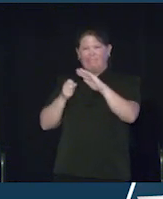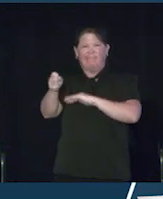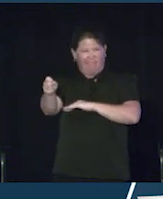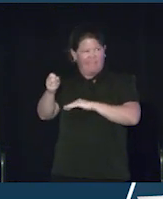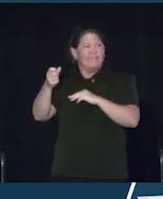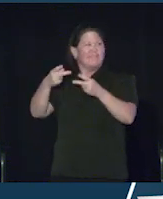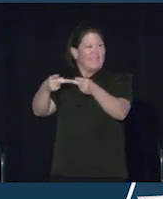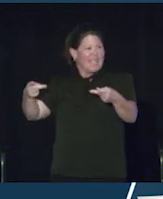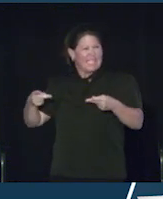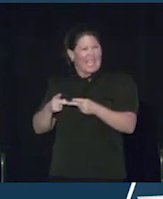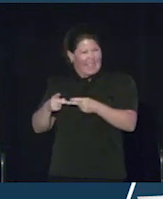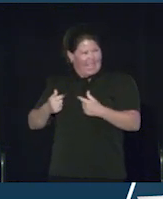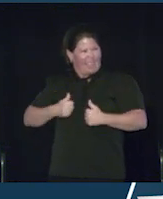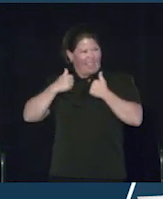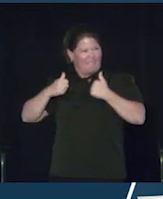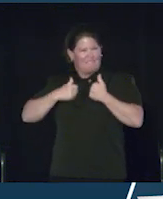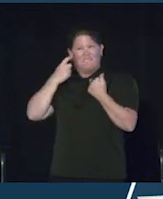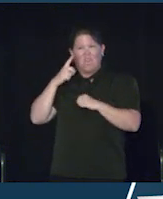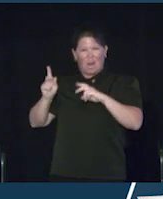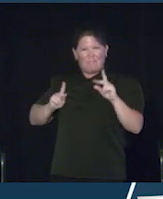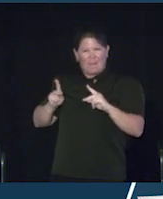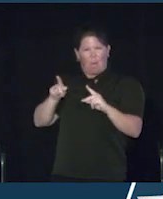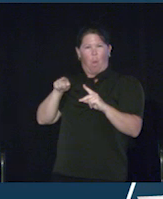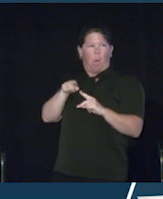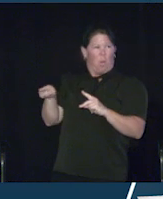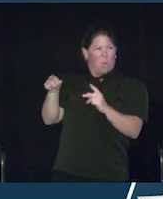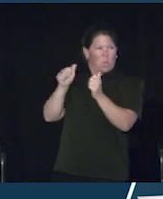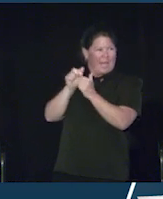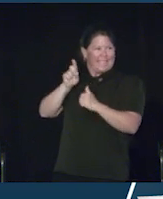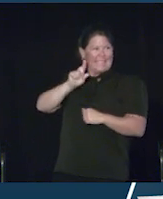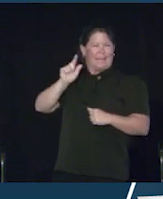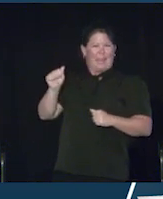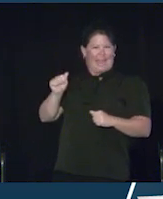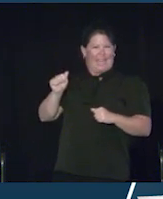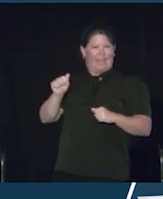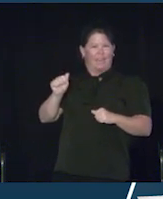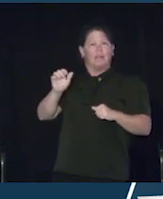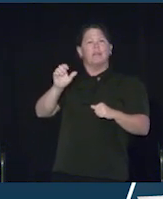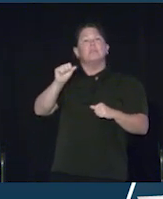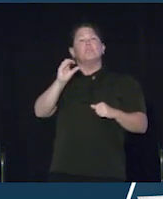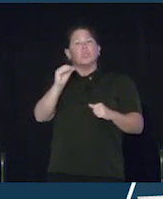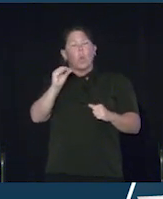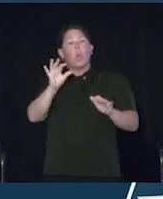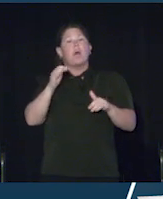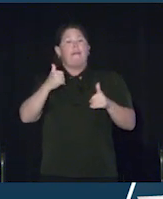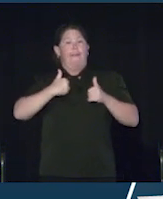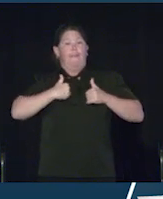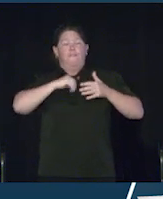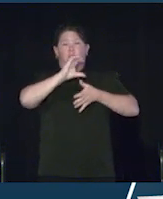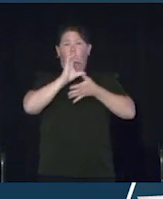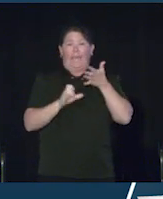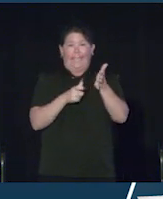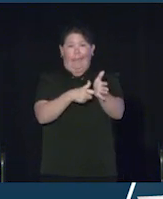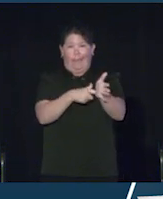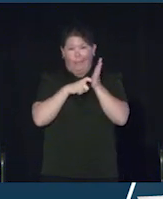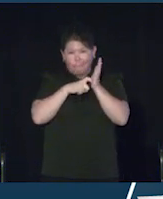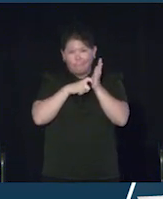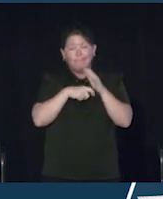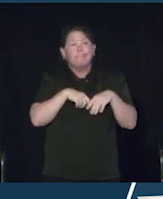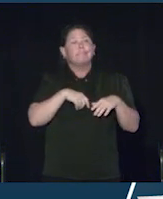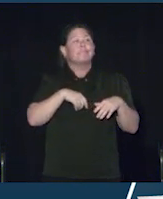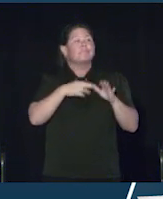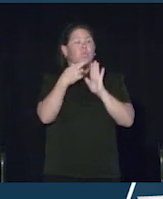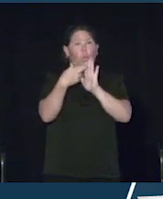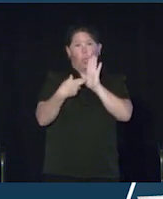and developmental disabilities. So there's criteria, there are guidelines that our reviewers follow to